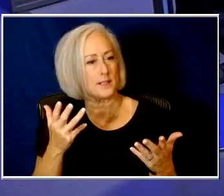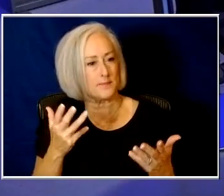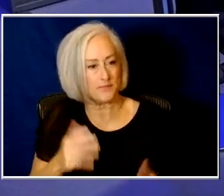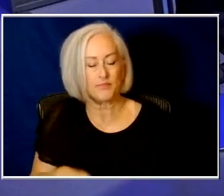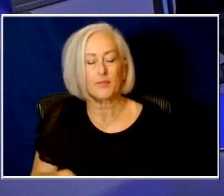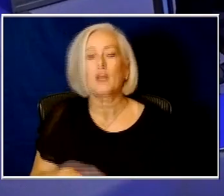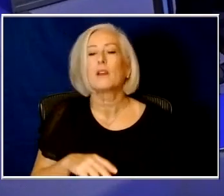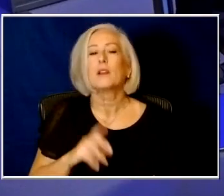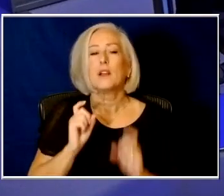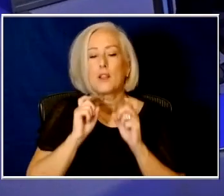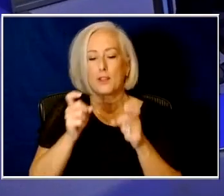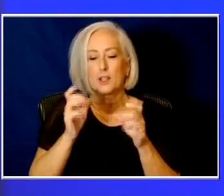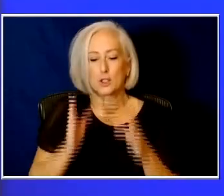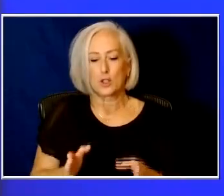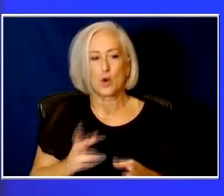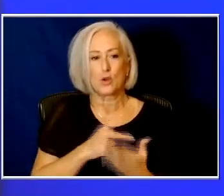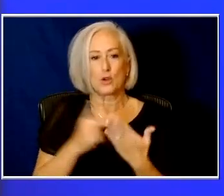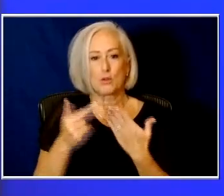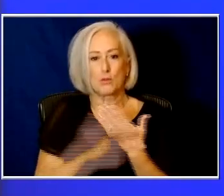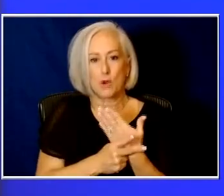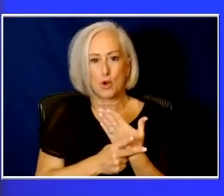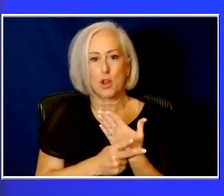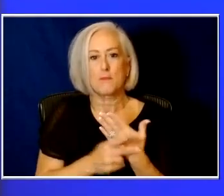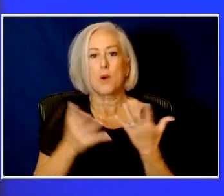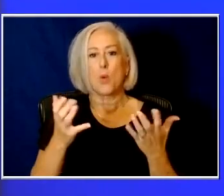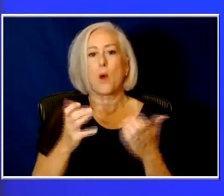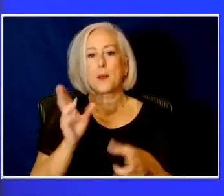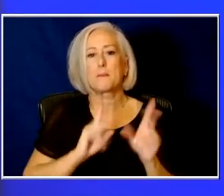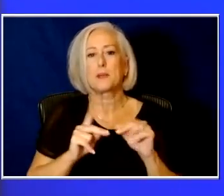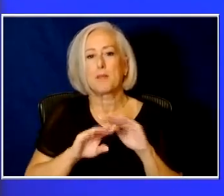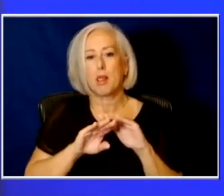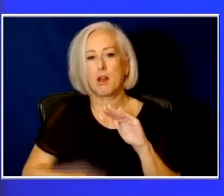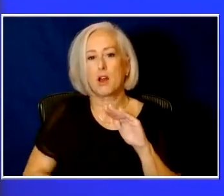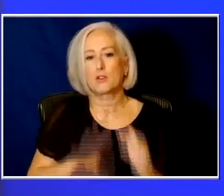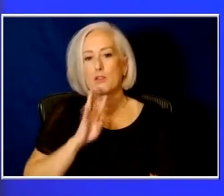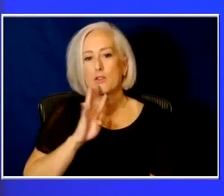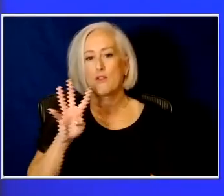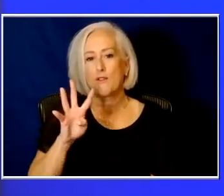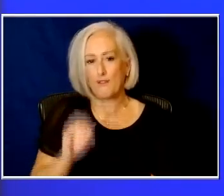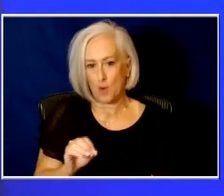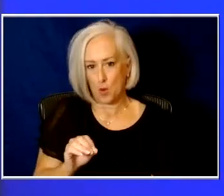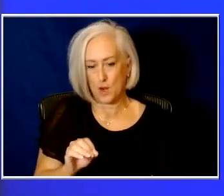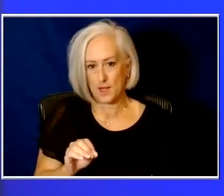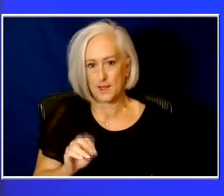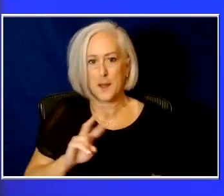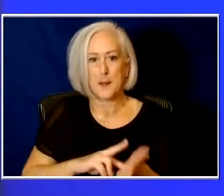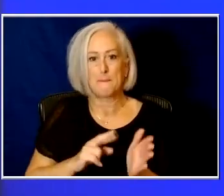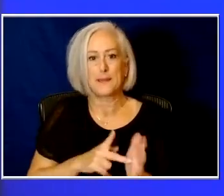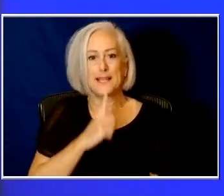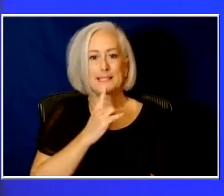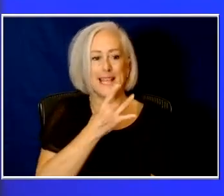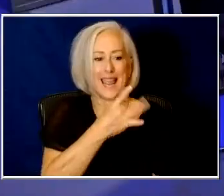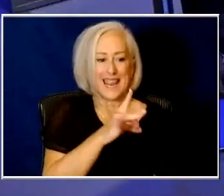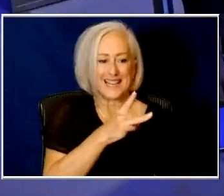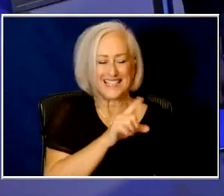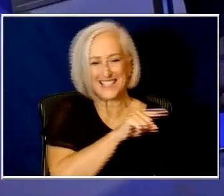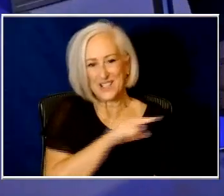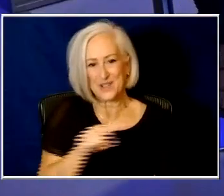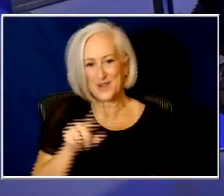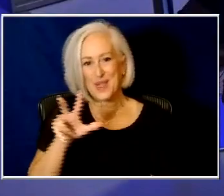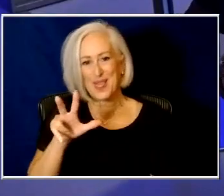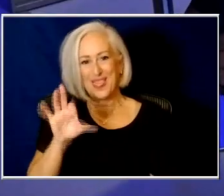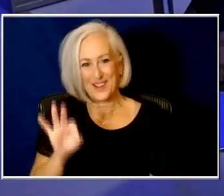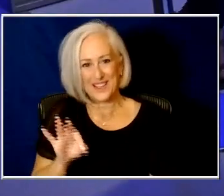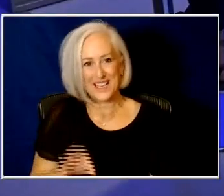is looking for volunteers that haven't turned 40 yet. Okay, So I'm out of that one then. 18 to 39. We are out. I was